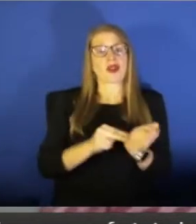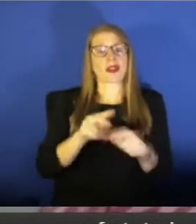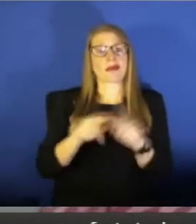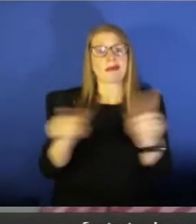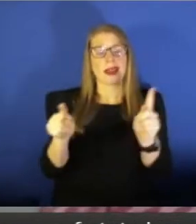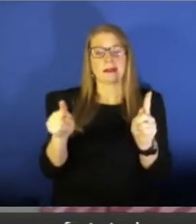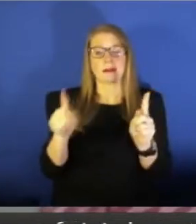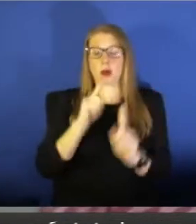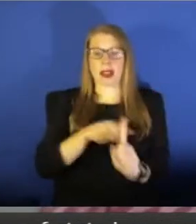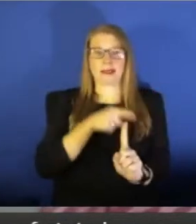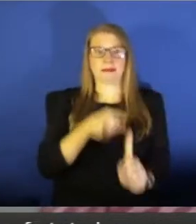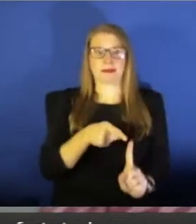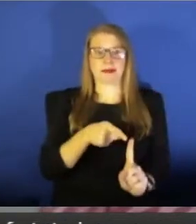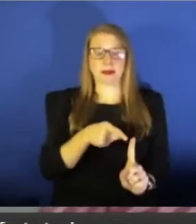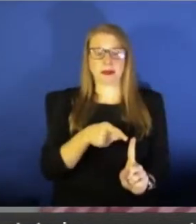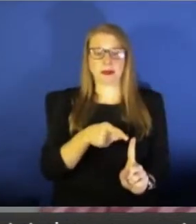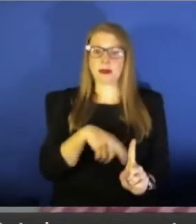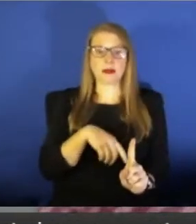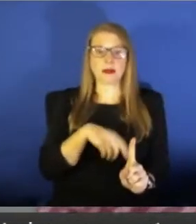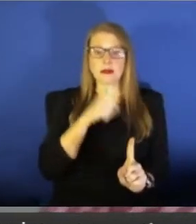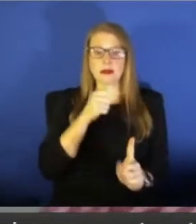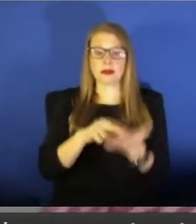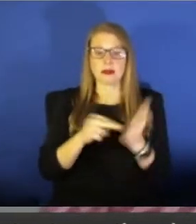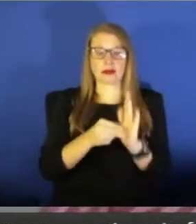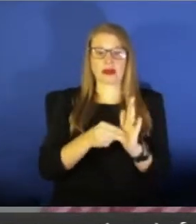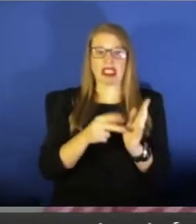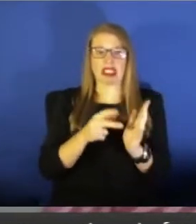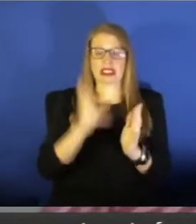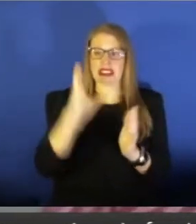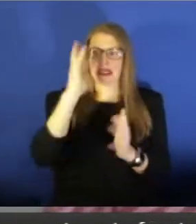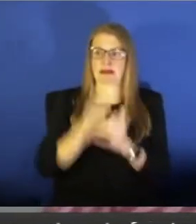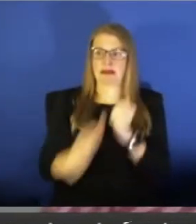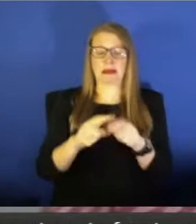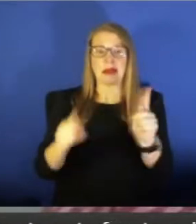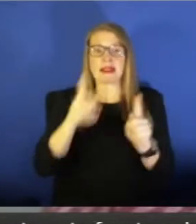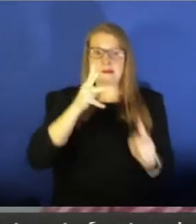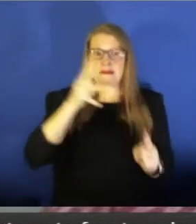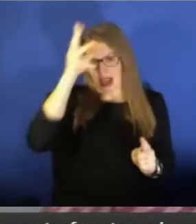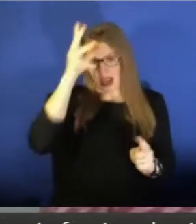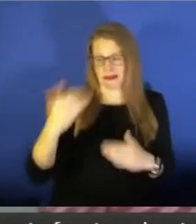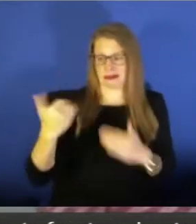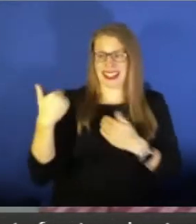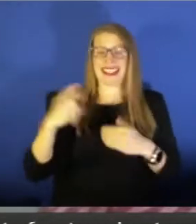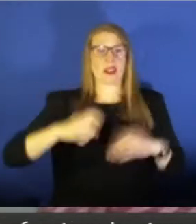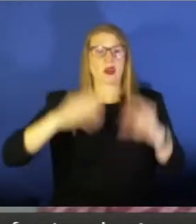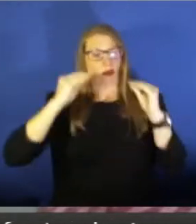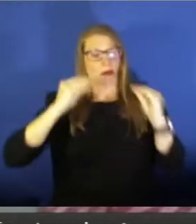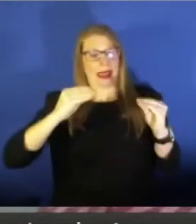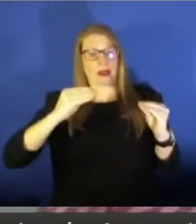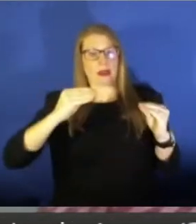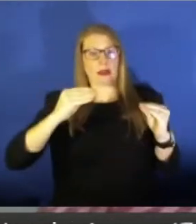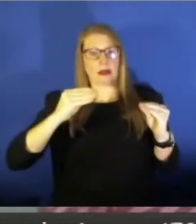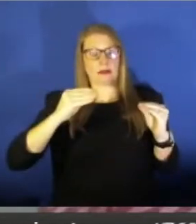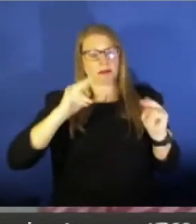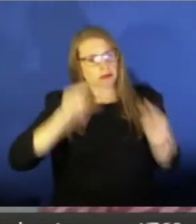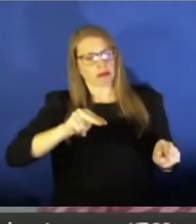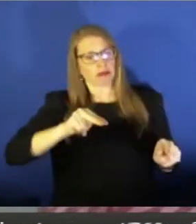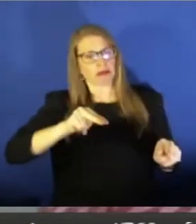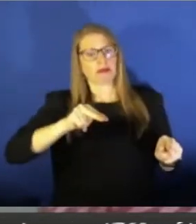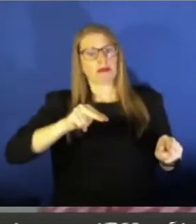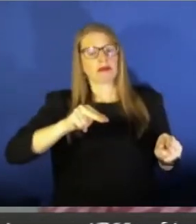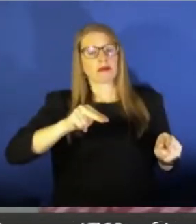parents know their children, and they know what they should have and what they shouldn't have. And if they know that they've given